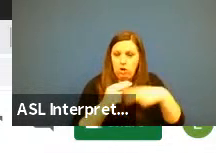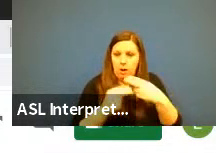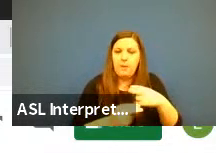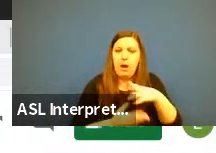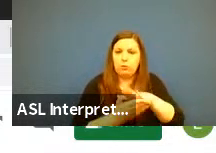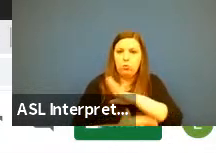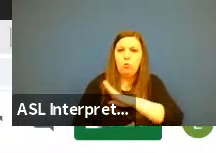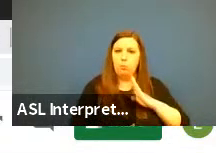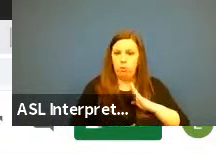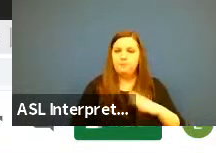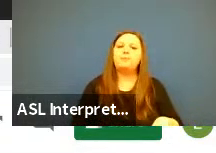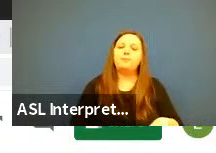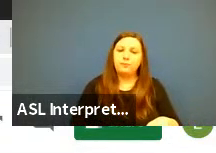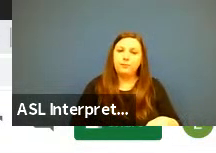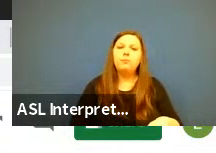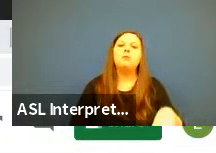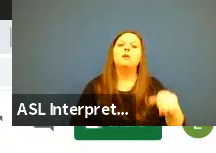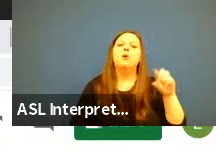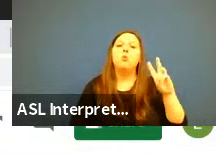well stated.